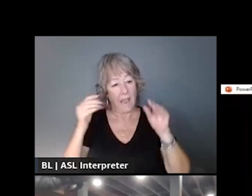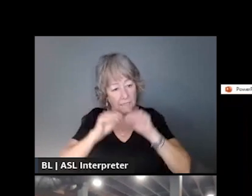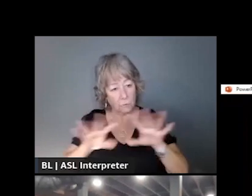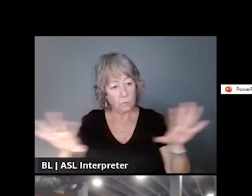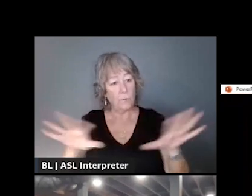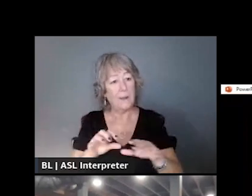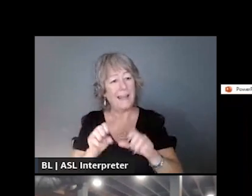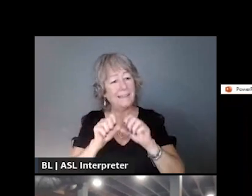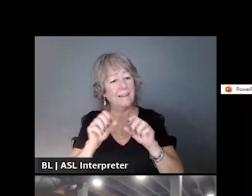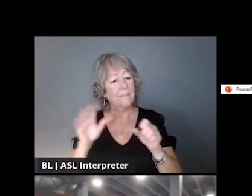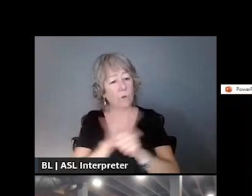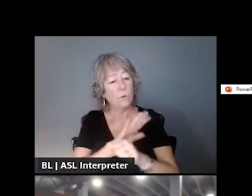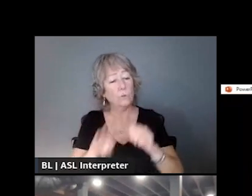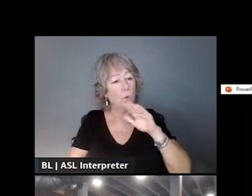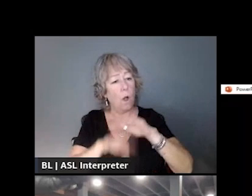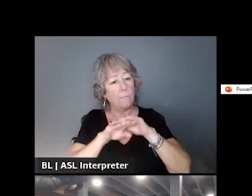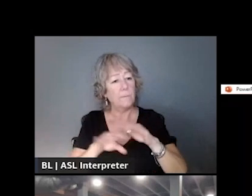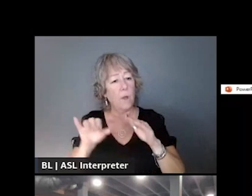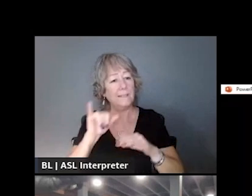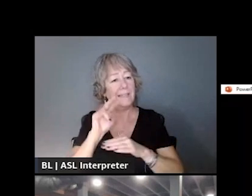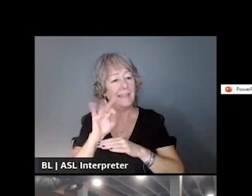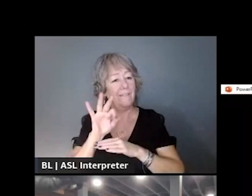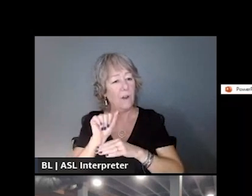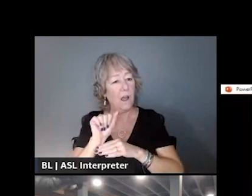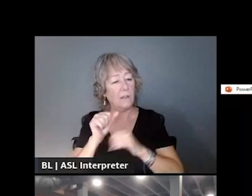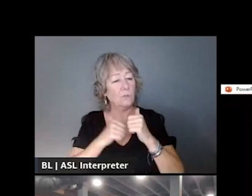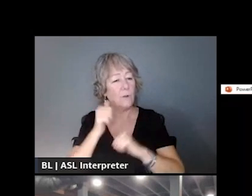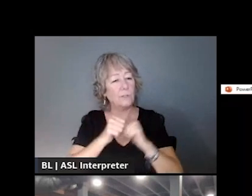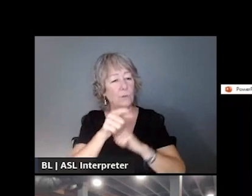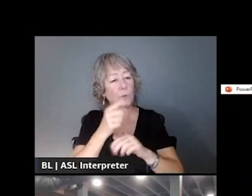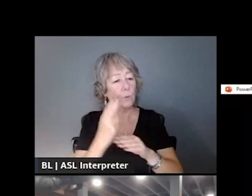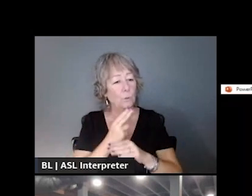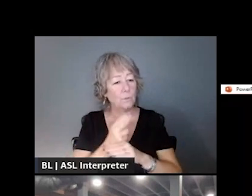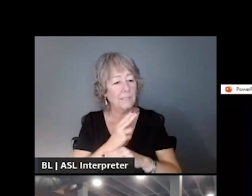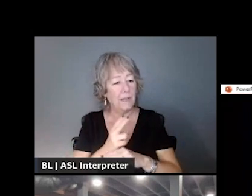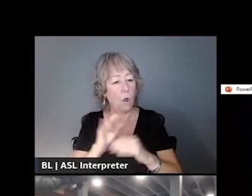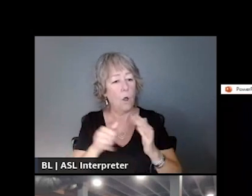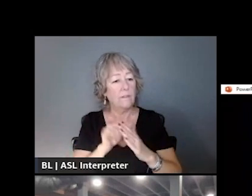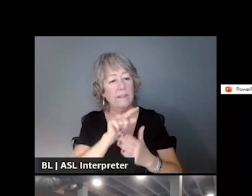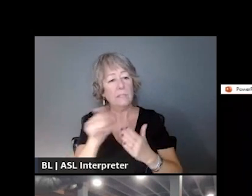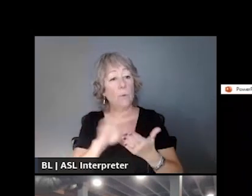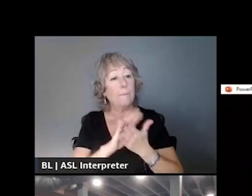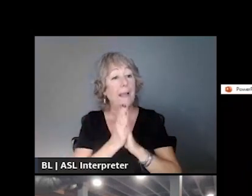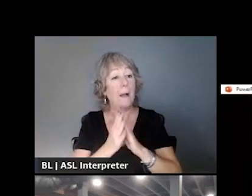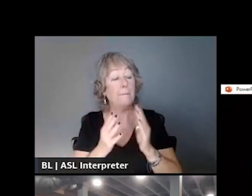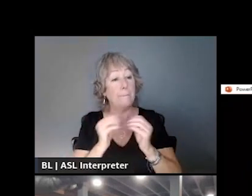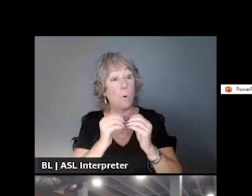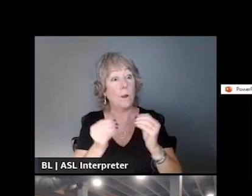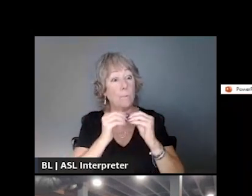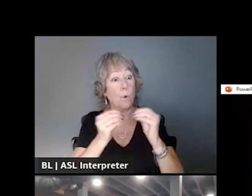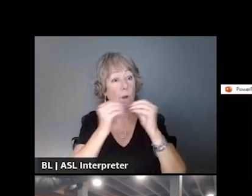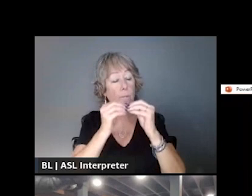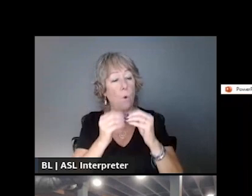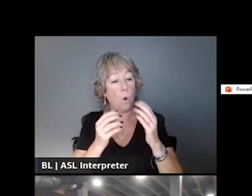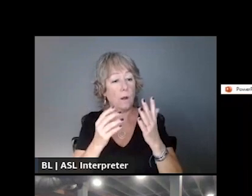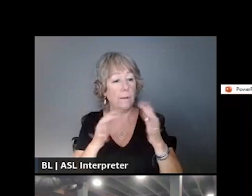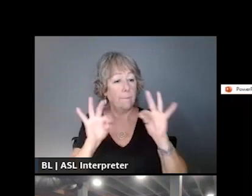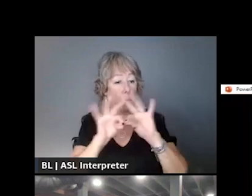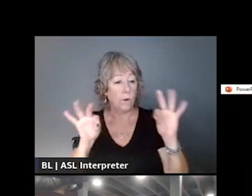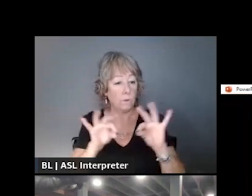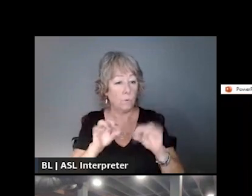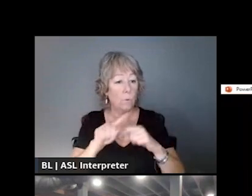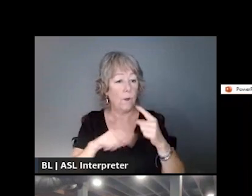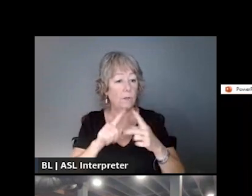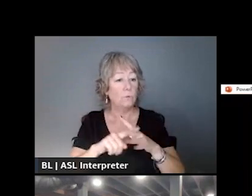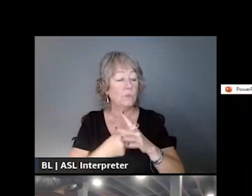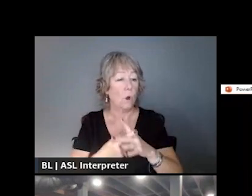scale to optimize the infrastructure that you're using. All of these things are going to be increasingly important when you hit the world of building and training and deploying